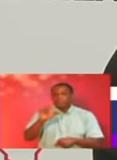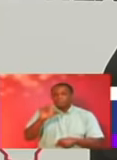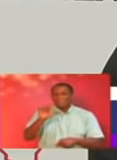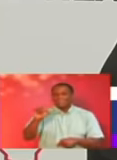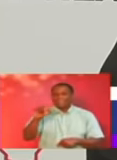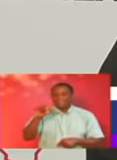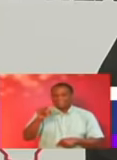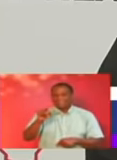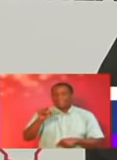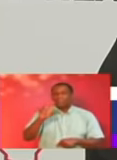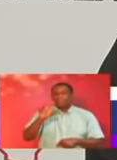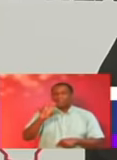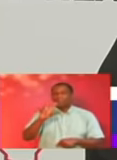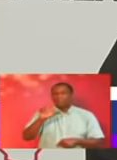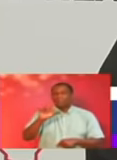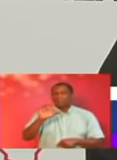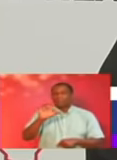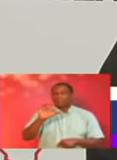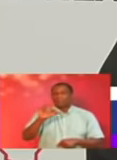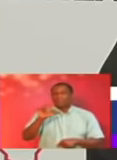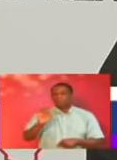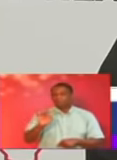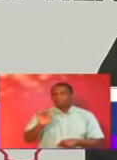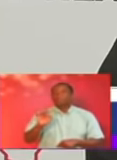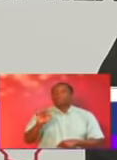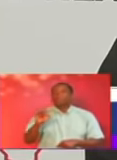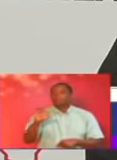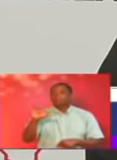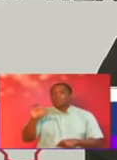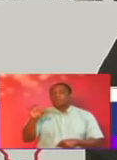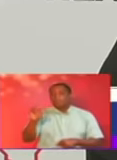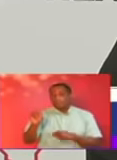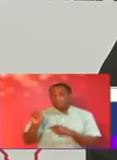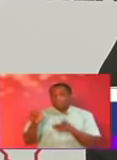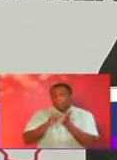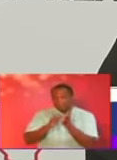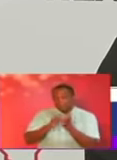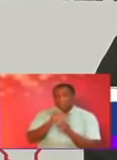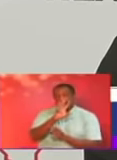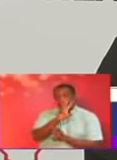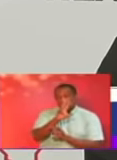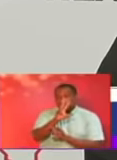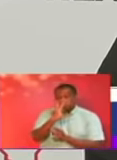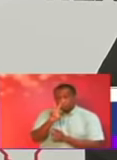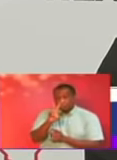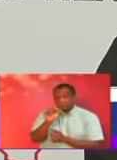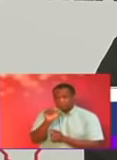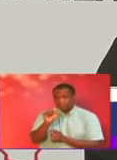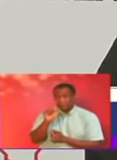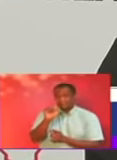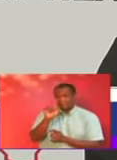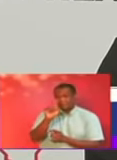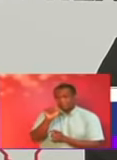www.ttvaccine.com. From tomorrow, first thing in the morning, you can make your appointment online. And from Monday, you can call